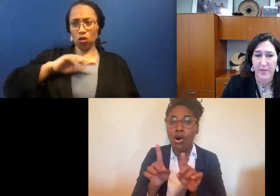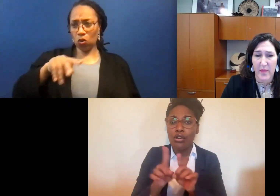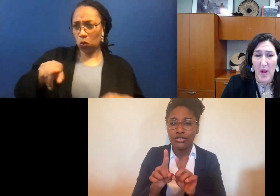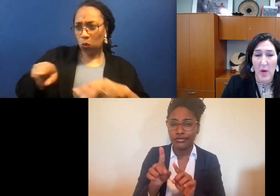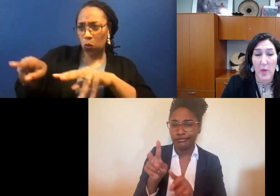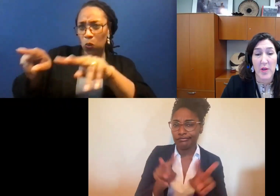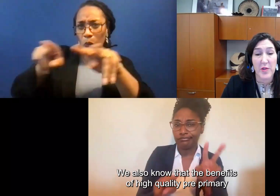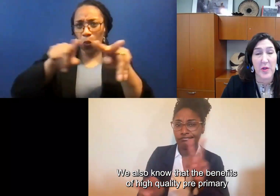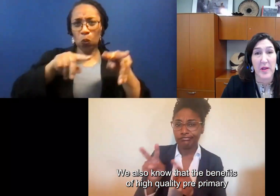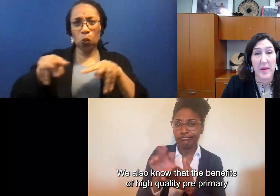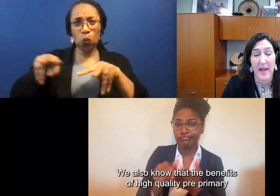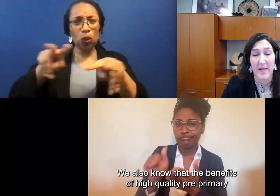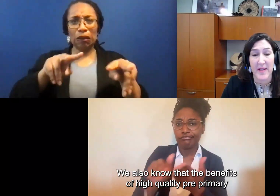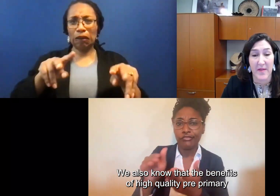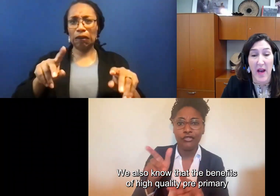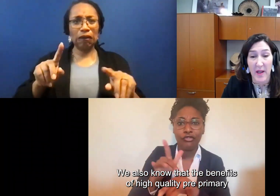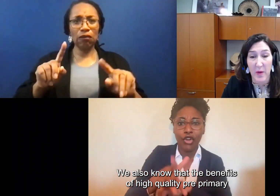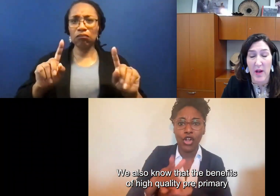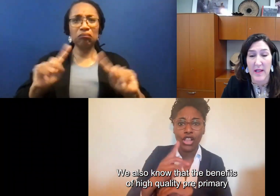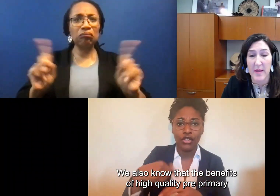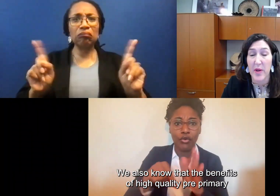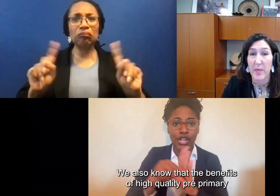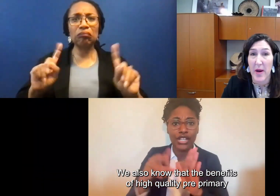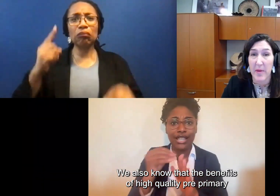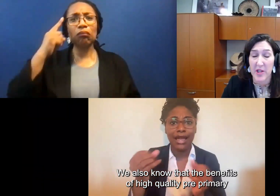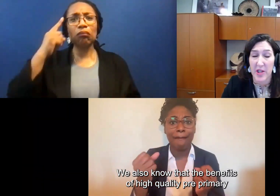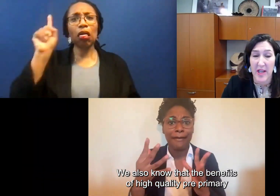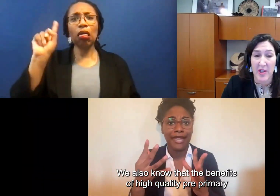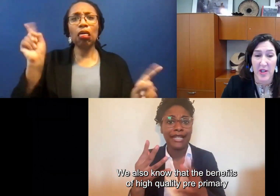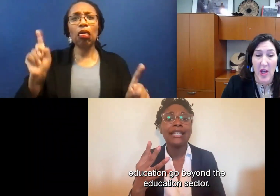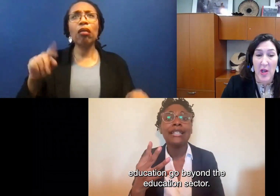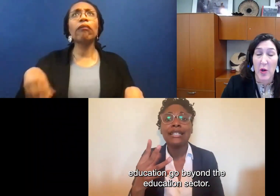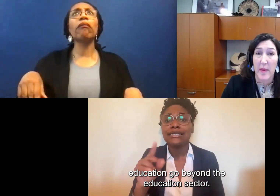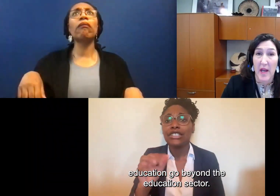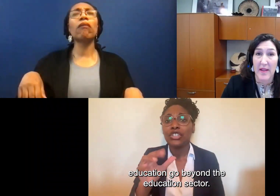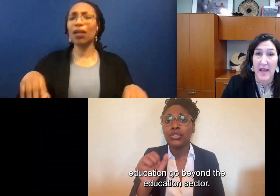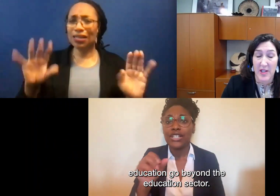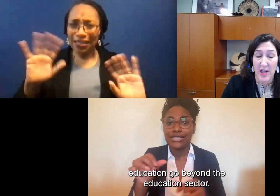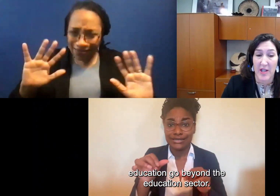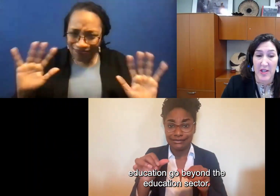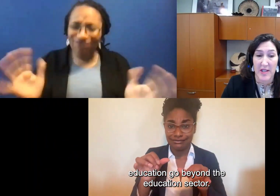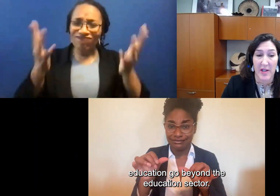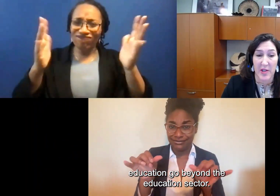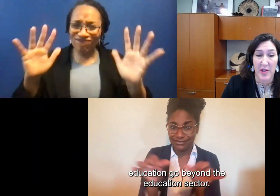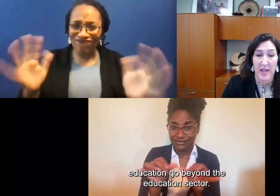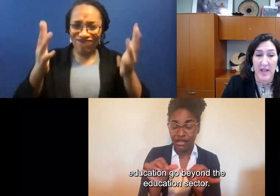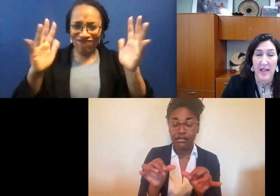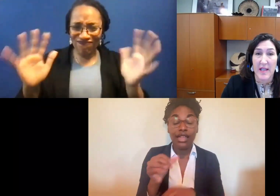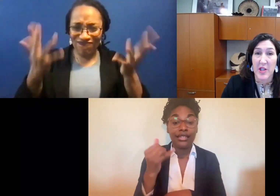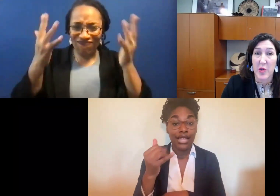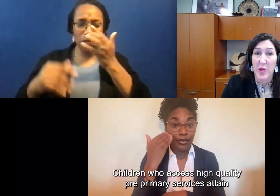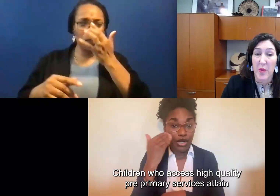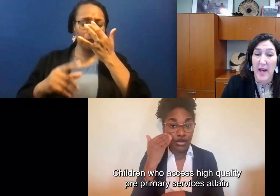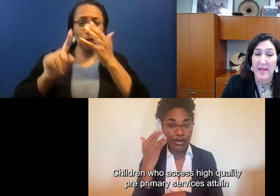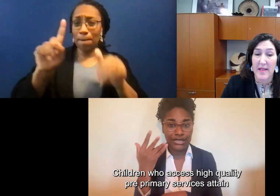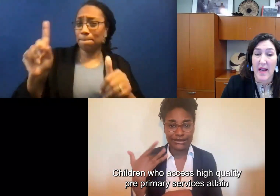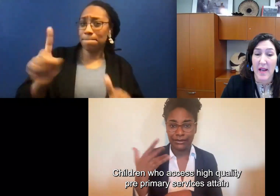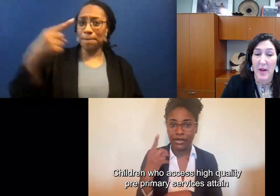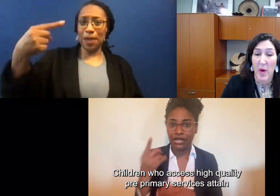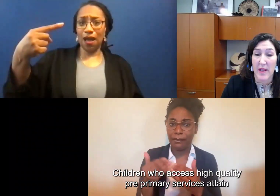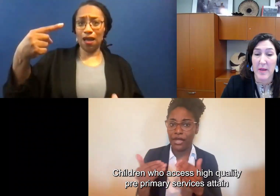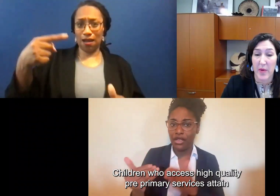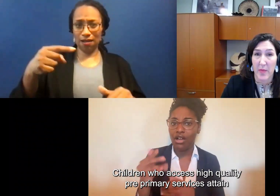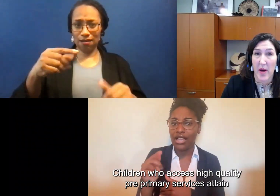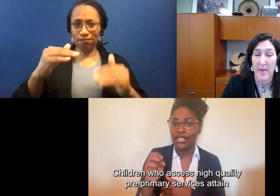classrooms. We also know that the benefits of high-quality pre-primary education go beyond the education sector. Children who